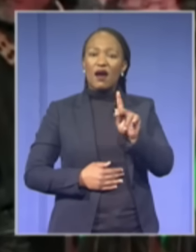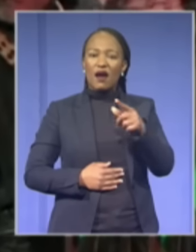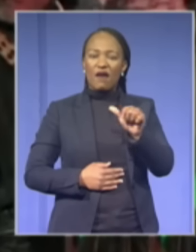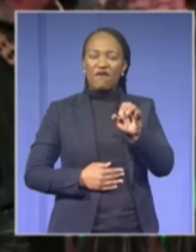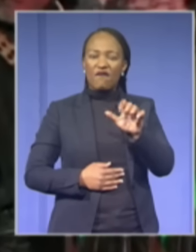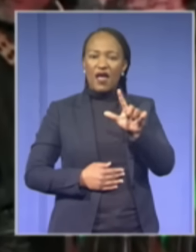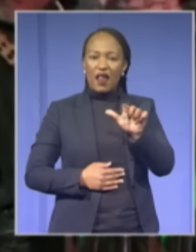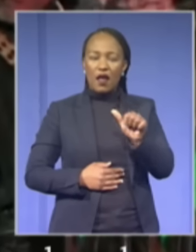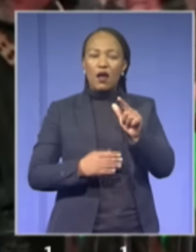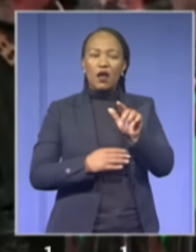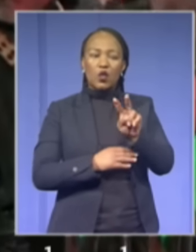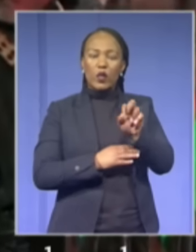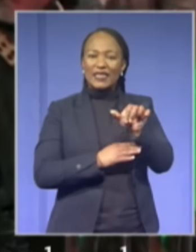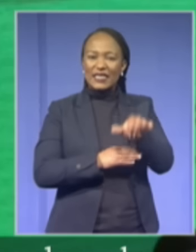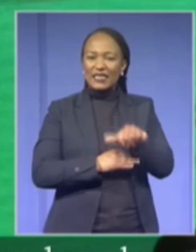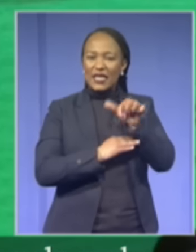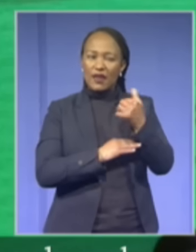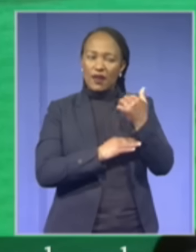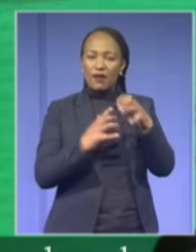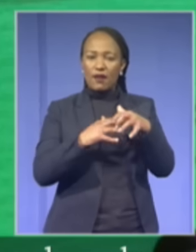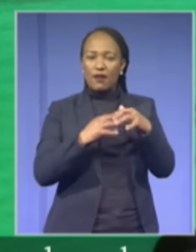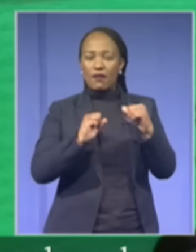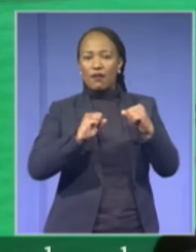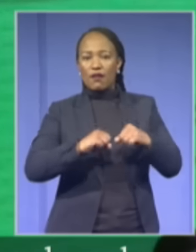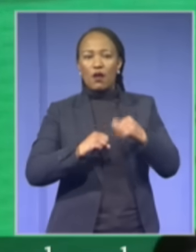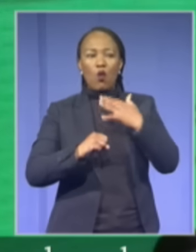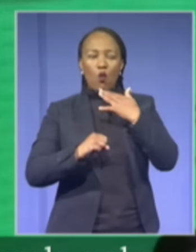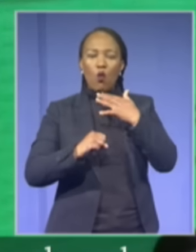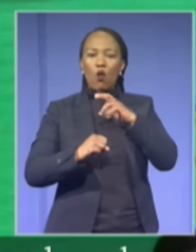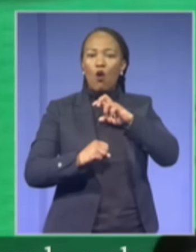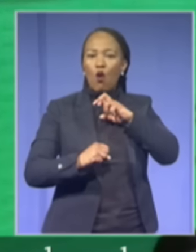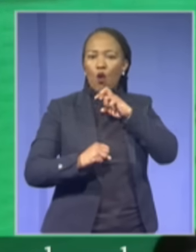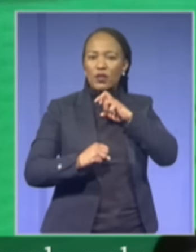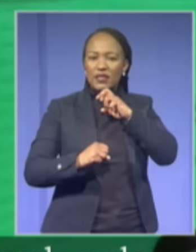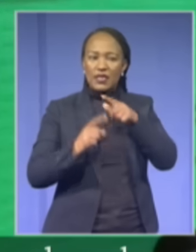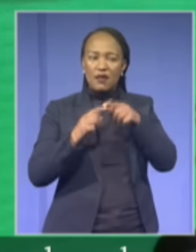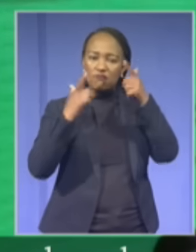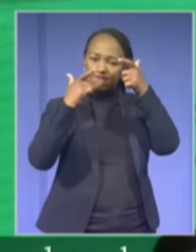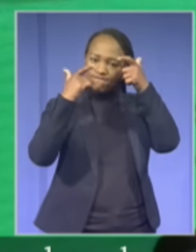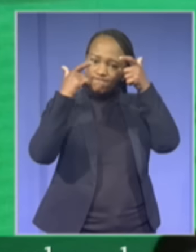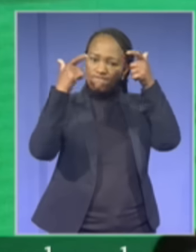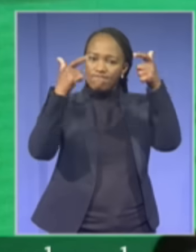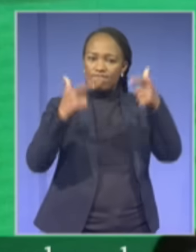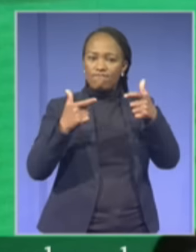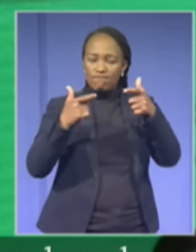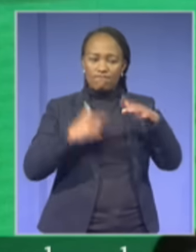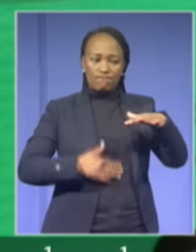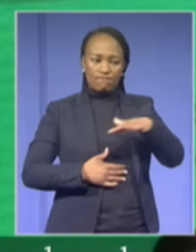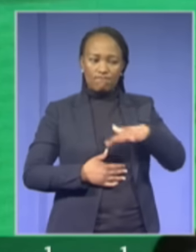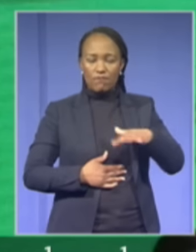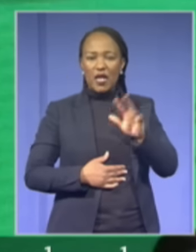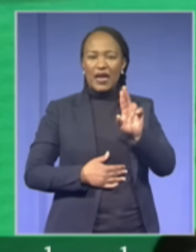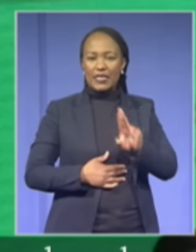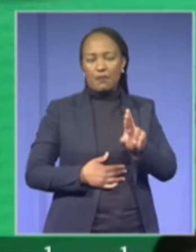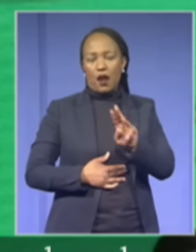ya baloi e ne ya tlhongwa go bona gore ke mang kgosi le kgosikgolo ya Bakgatla ba kgafela mo moruleng. E ne ya